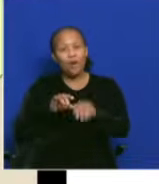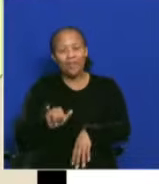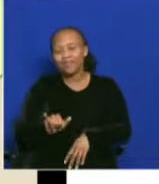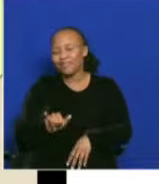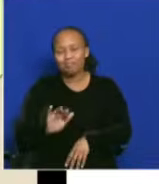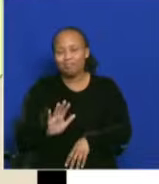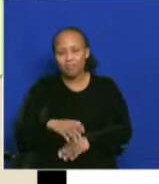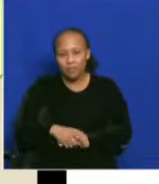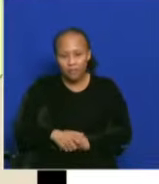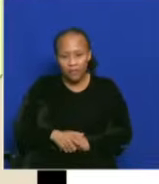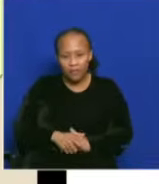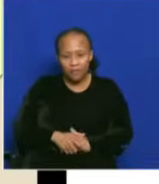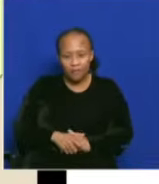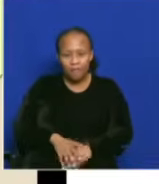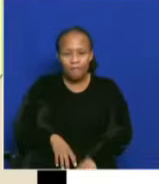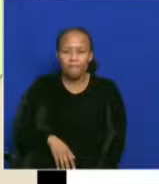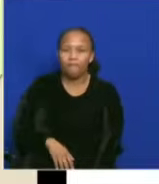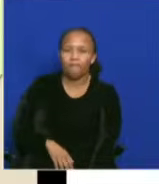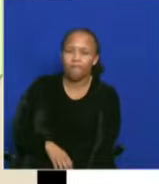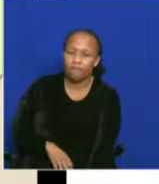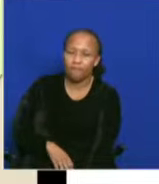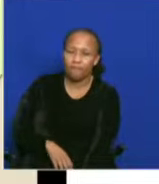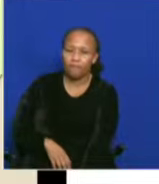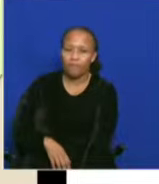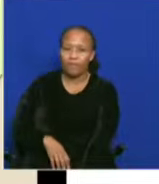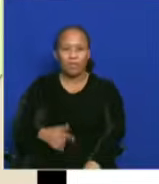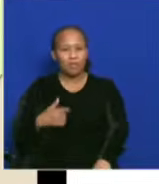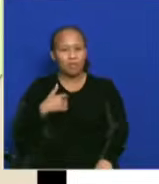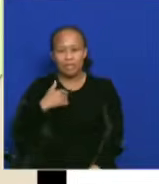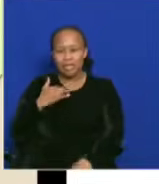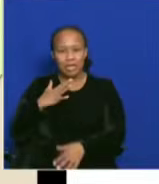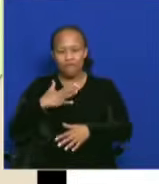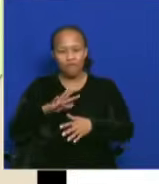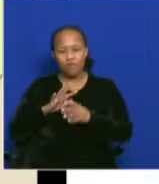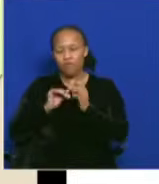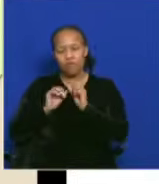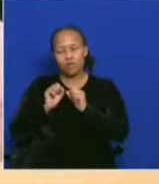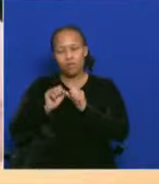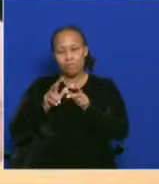credible interpretation of it. I guess